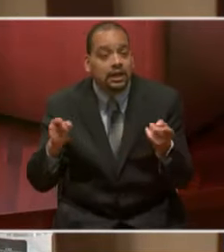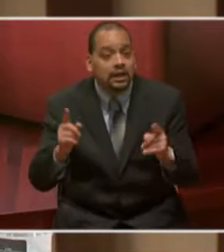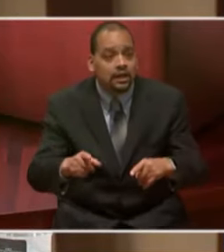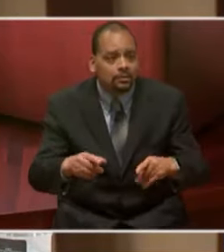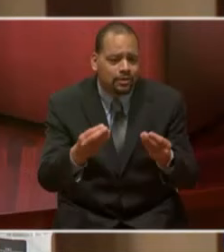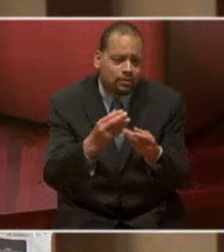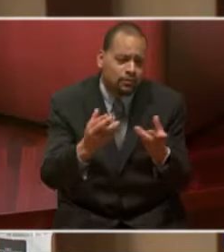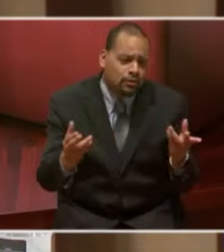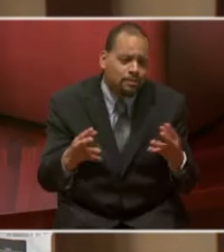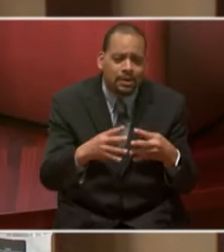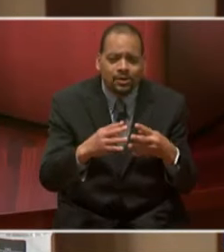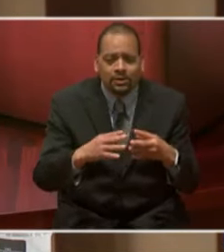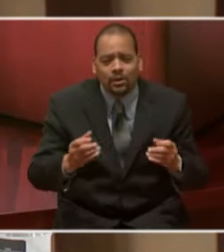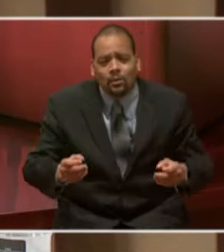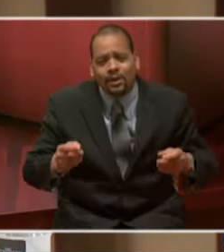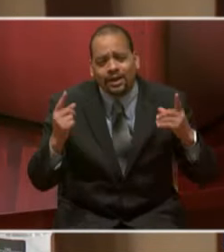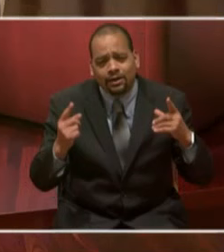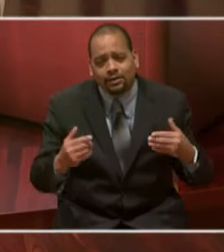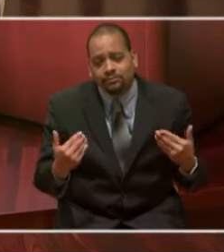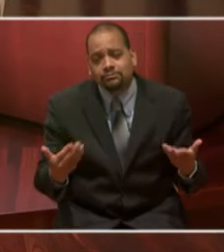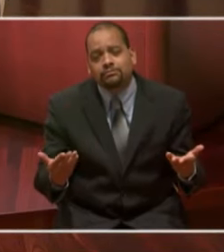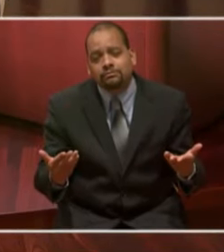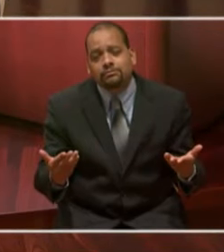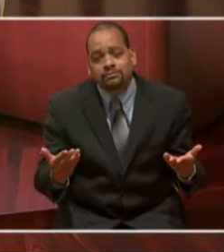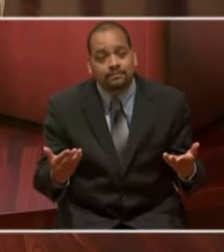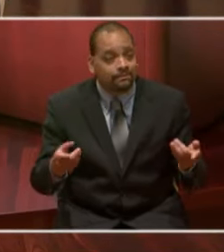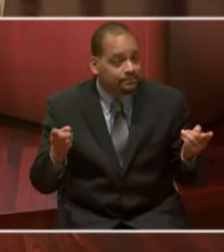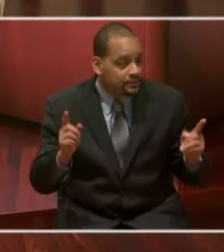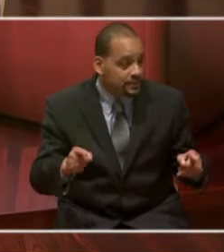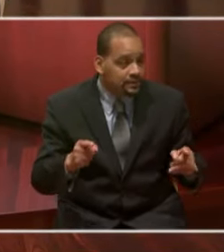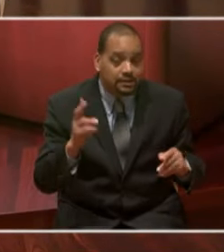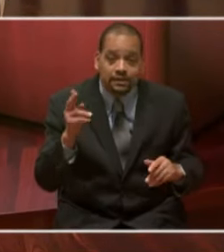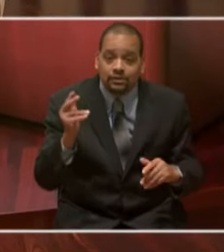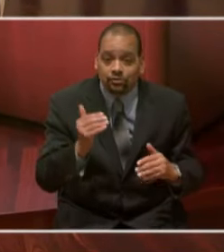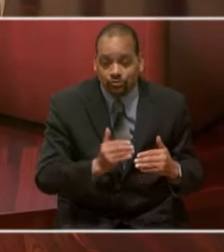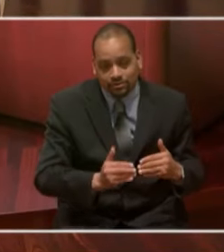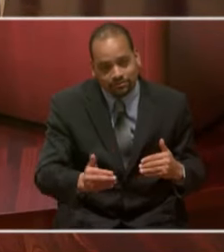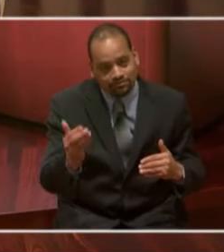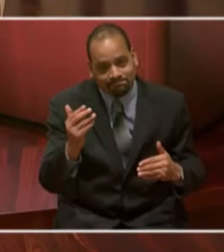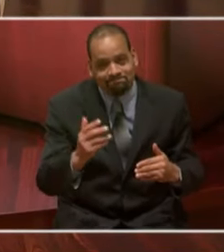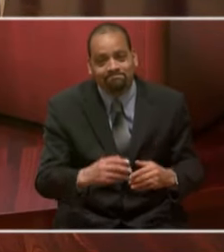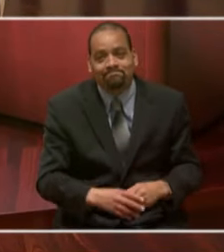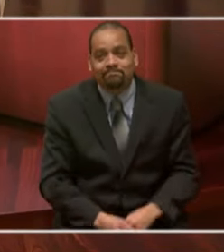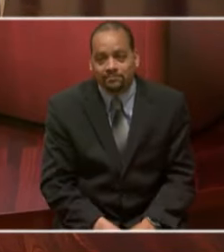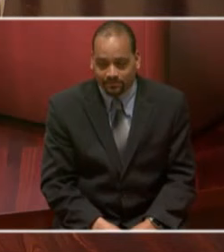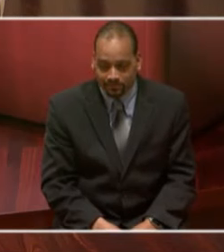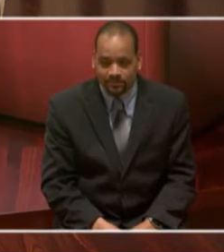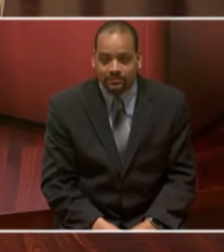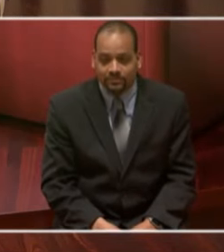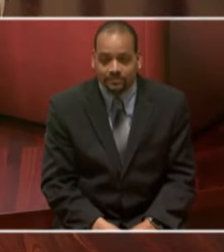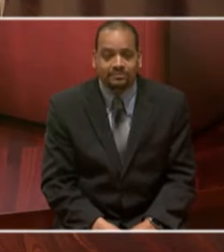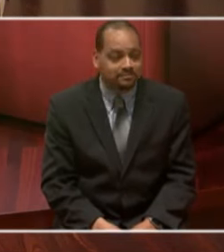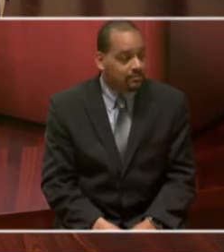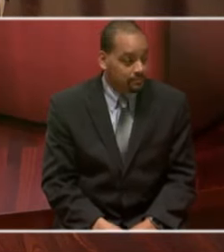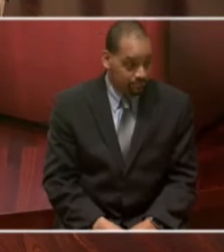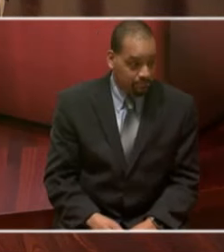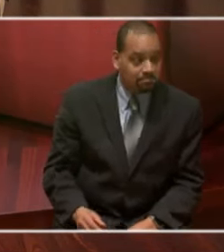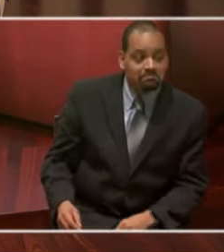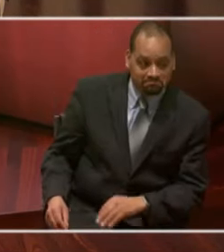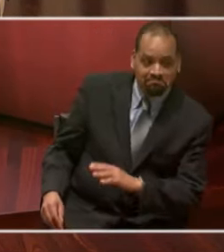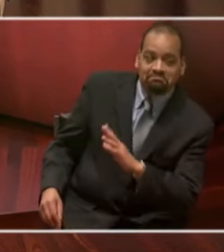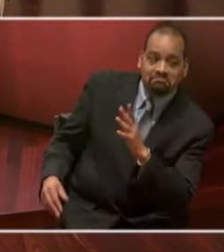who was the lawyer for Rosa Parks and Dr. King. Mm-hmm. He became our lawyer during the sit-ins, during the Freedom Rides and the March from Selma to